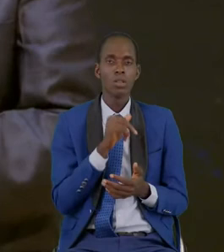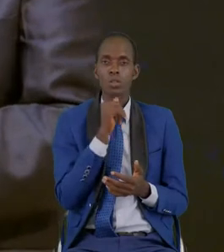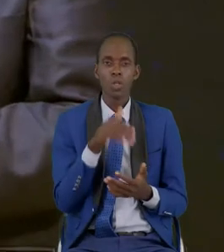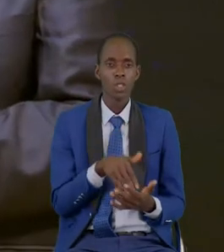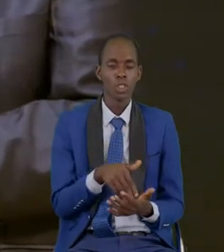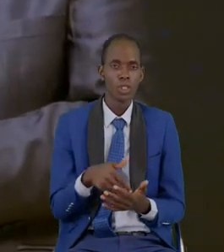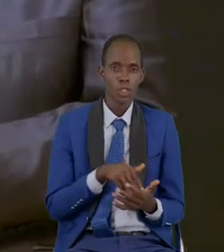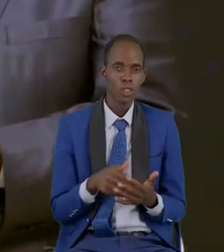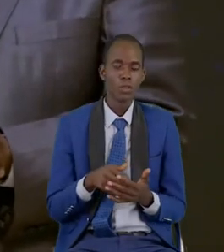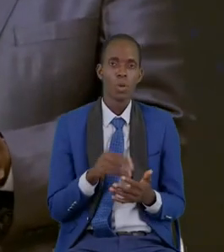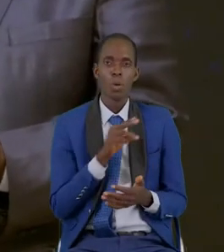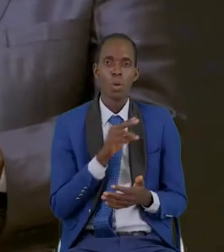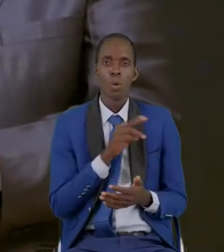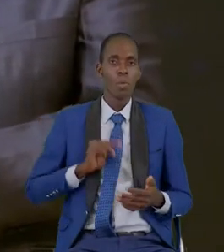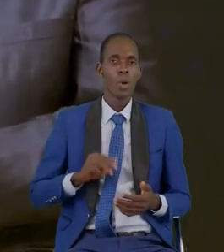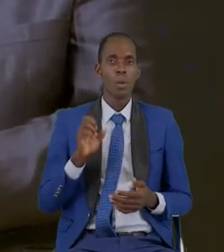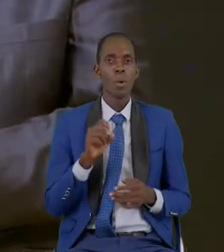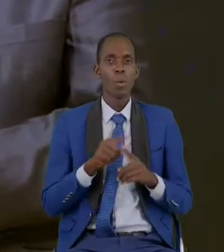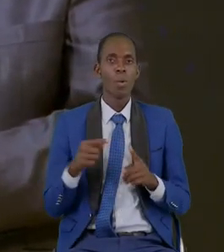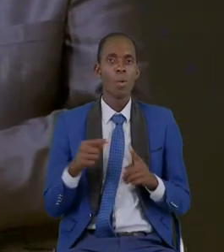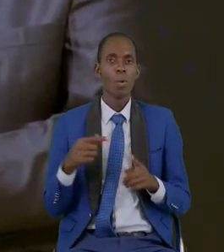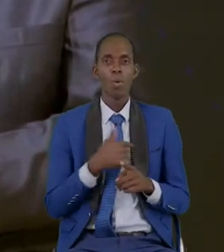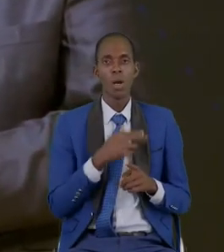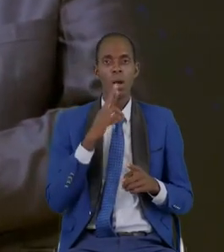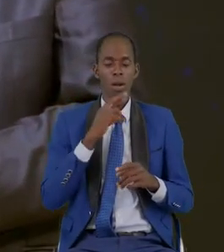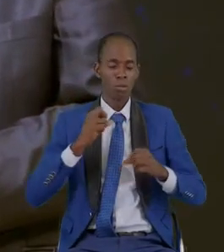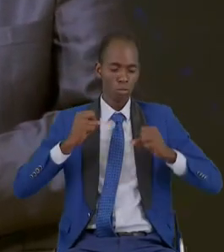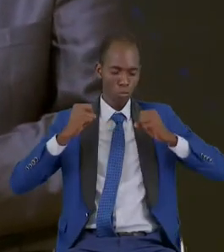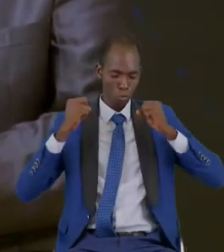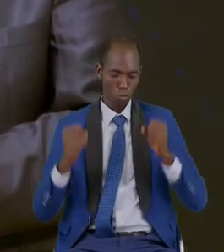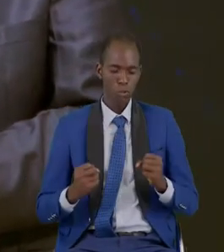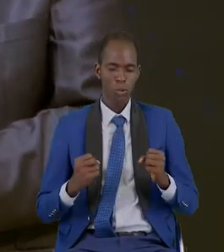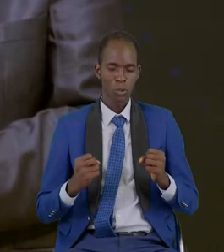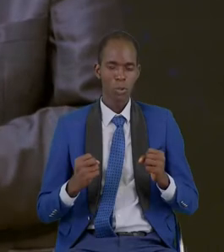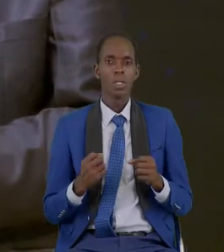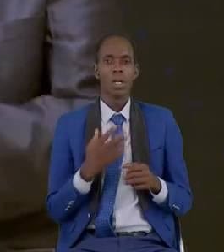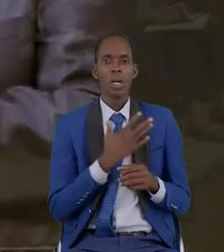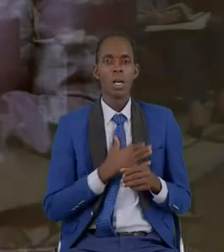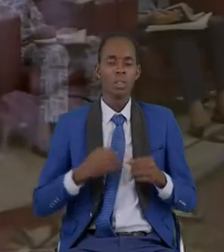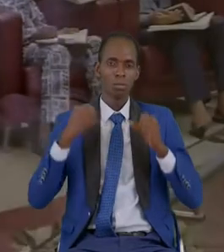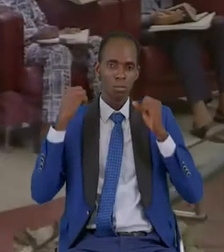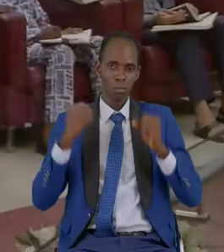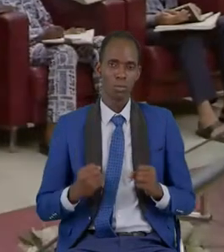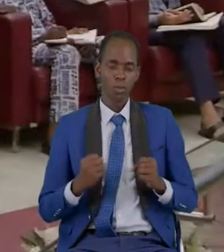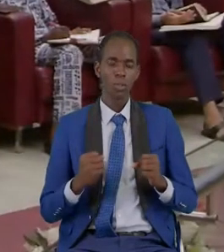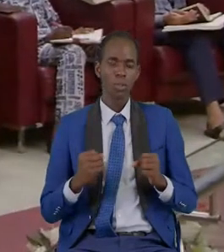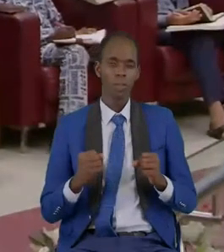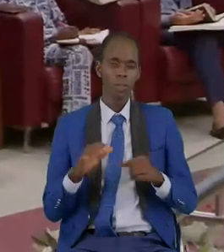We are strong and powerful soldiers of Christ in Jesus'